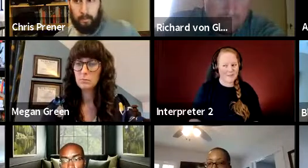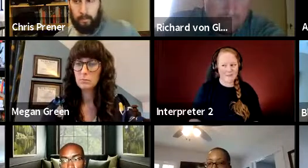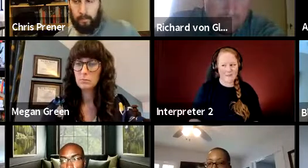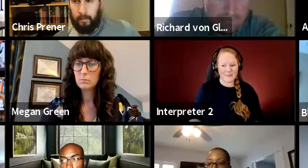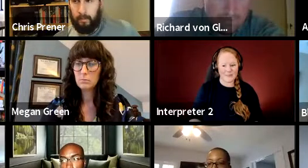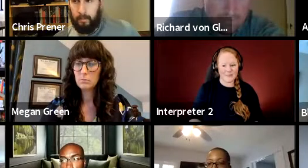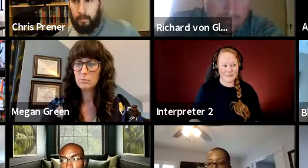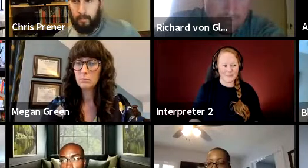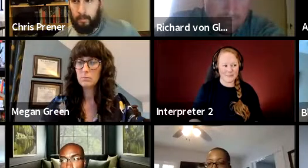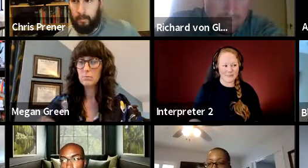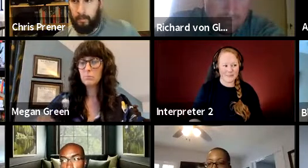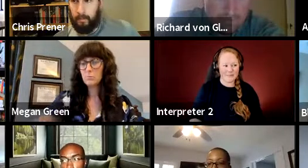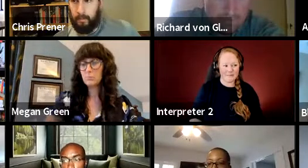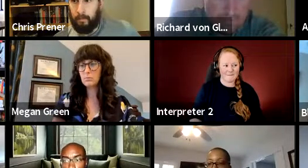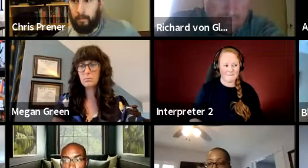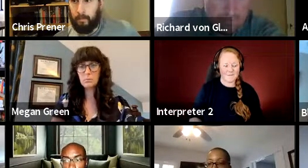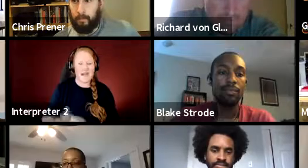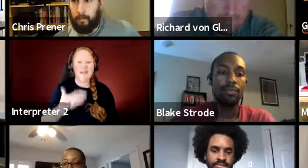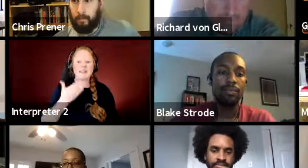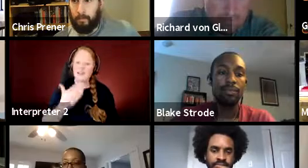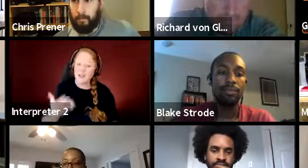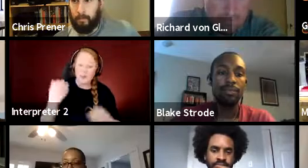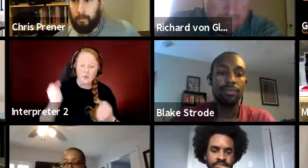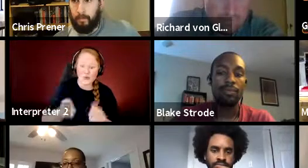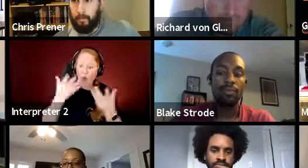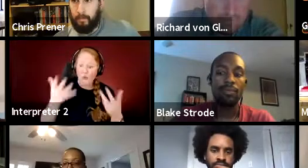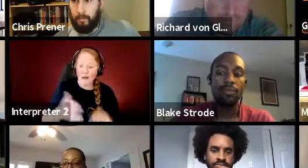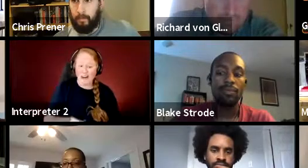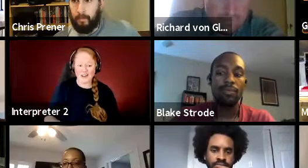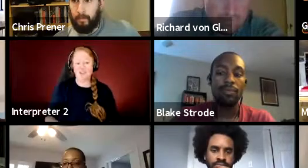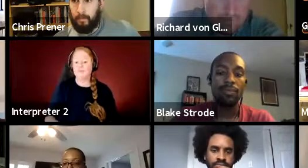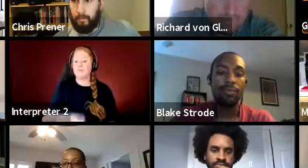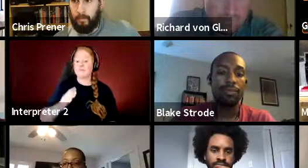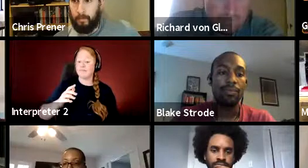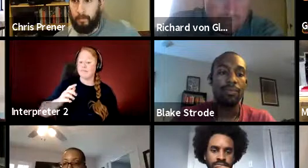Thank you so much. Next up is Barbara Martin.